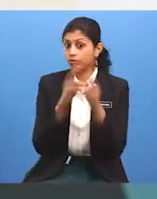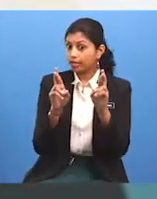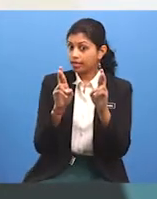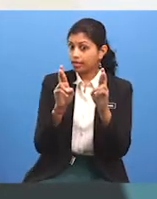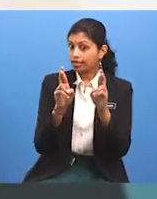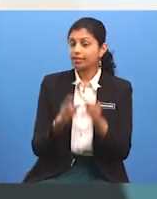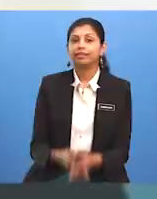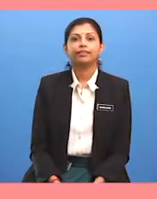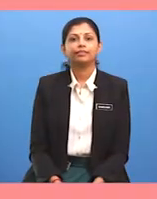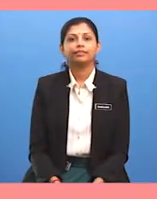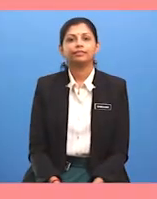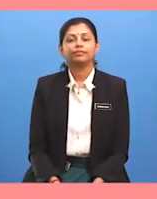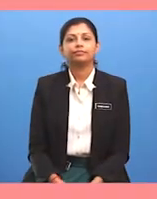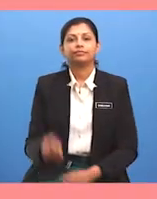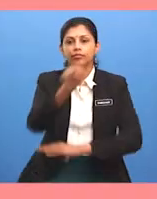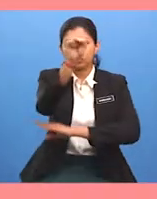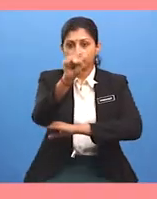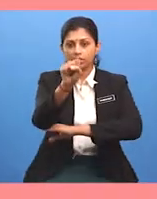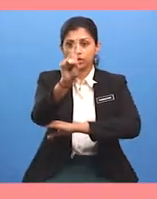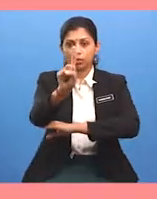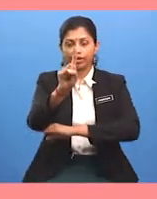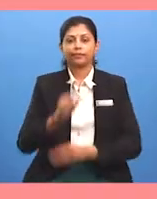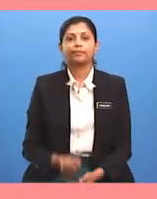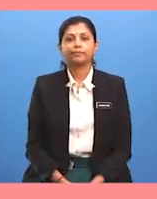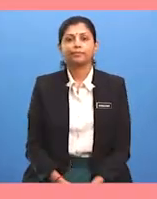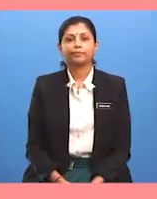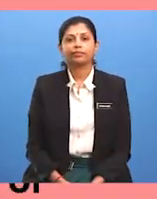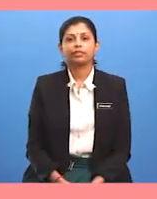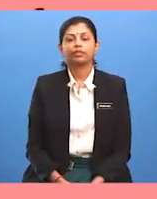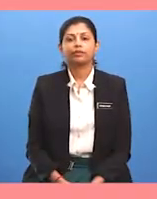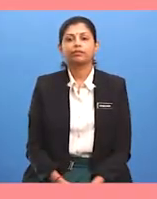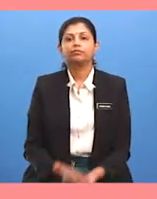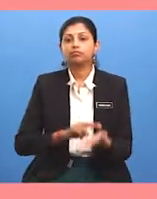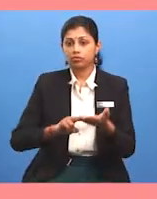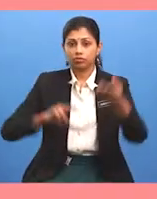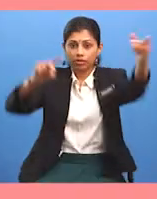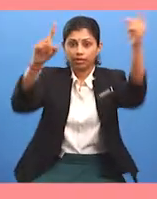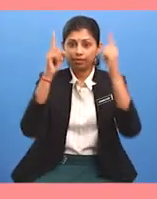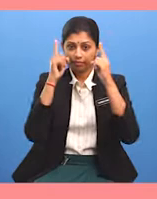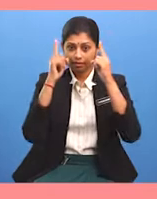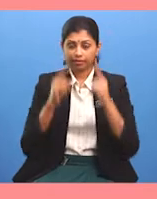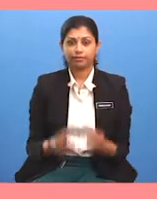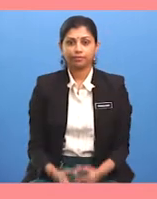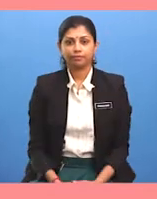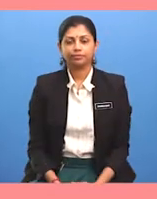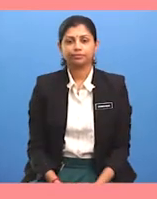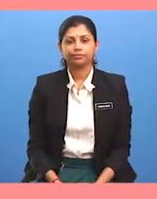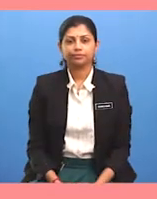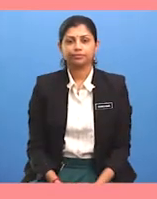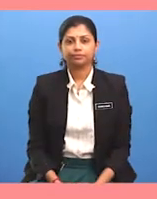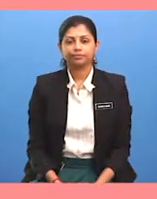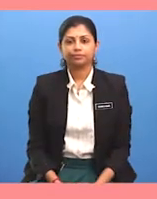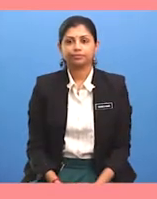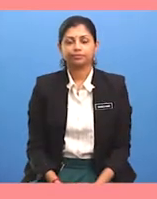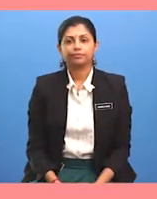you ready? Question 1. What do we learn about the writer's impression